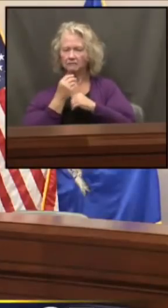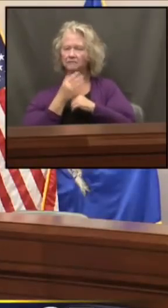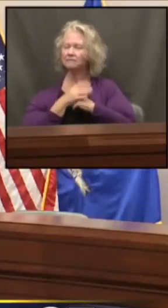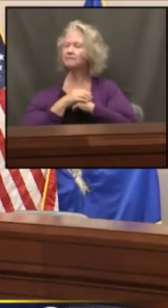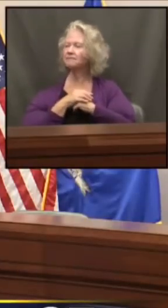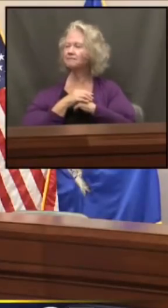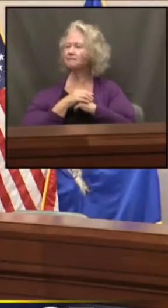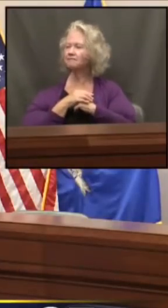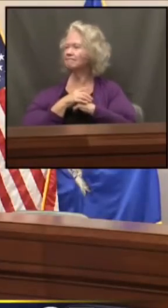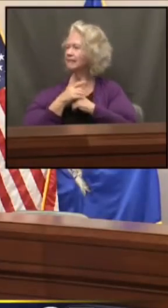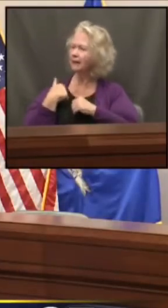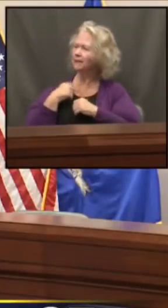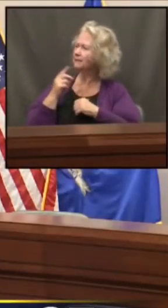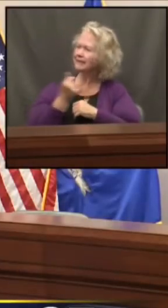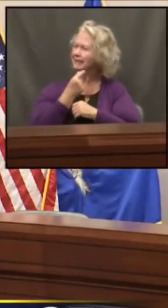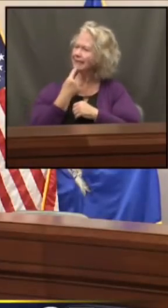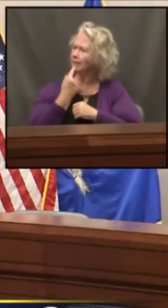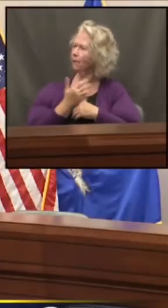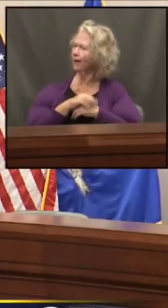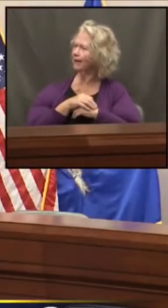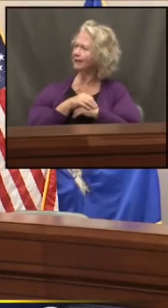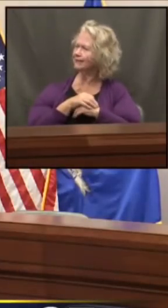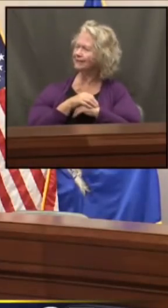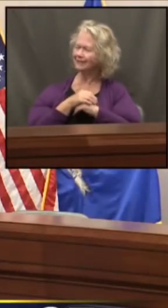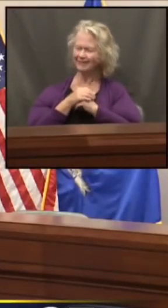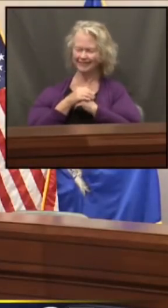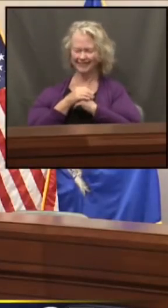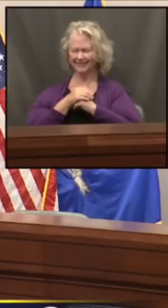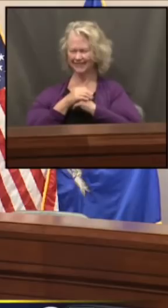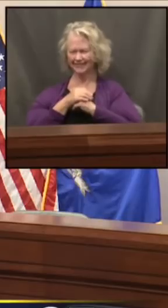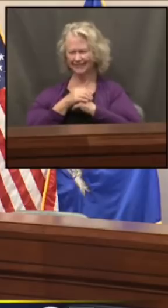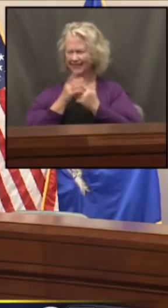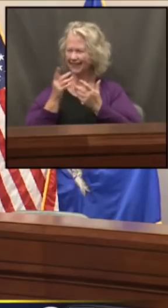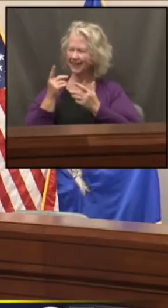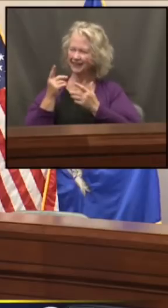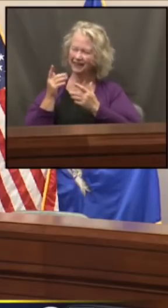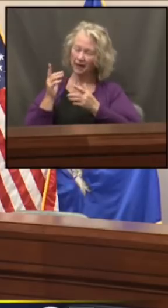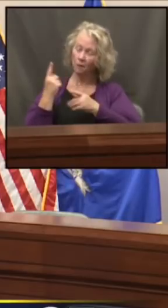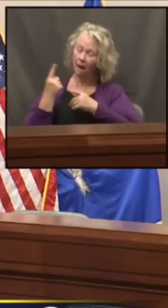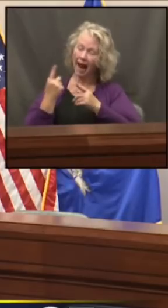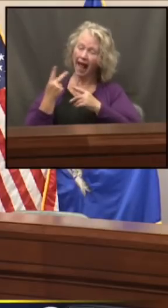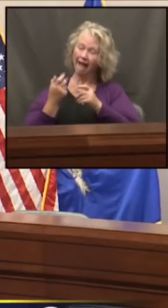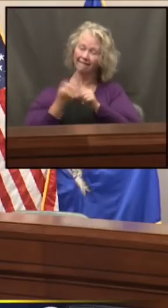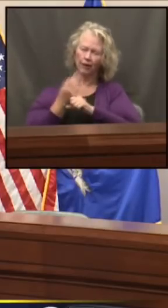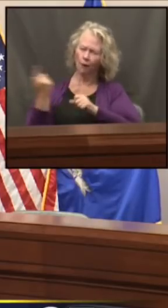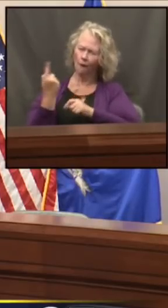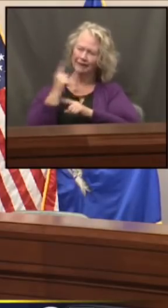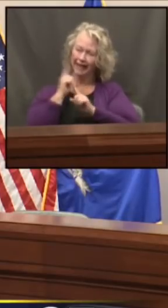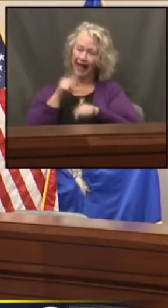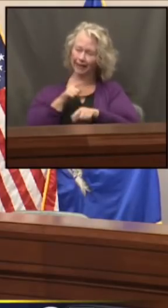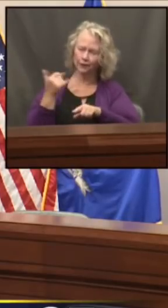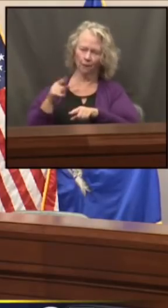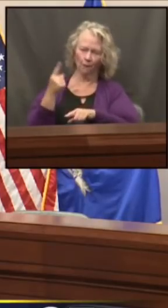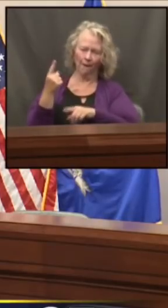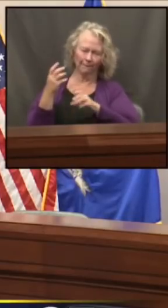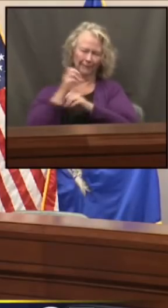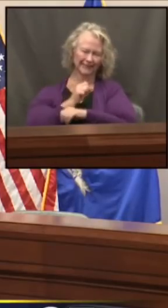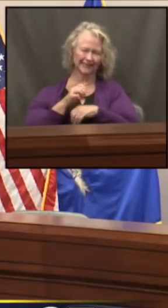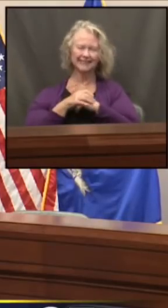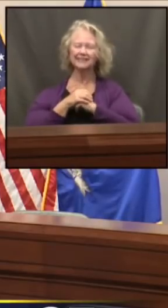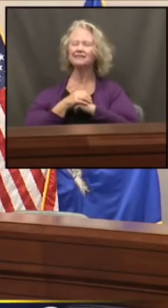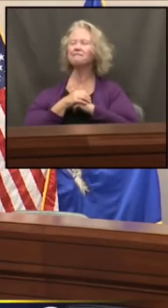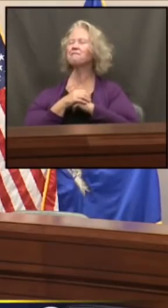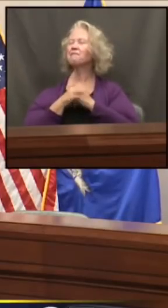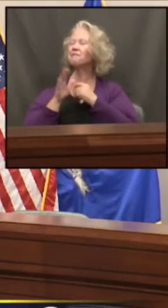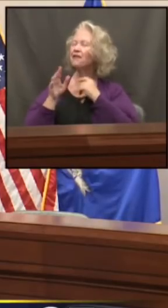deeply disappointed me. It took a year and a half. Hey, Paul. So you and